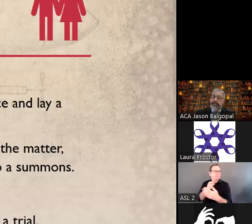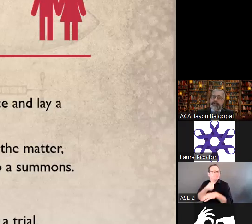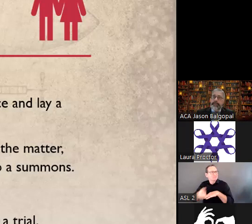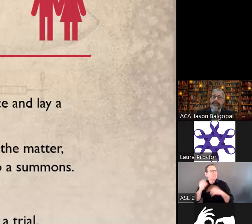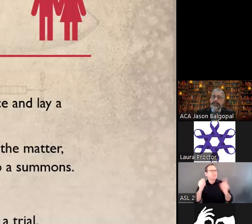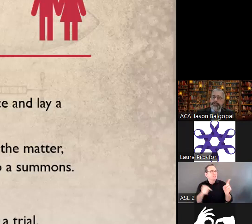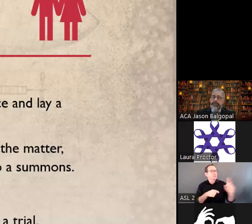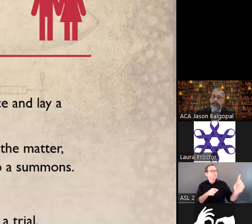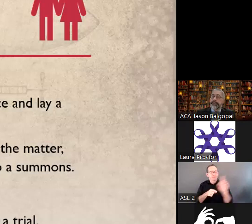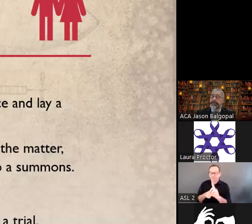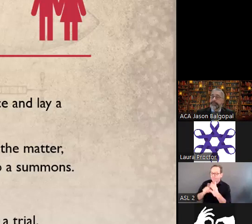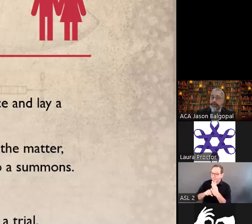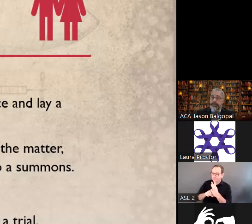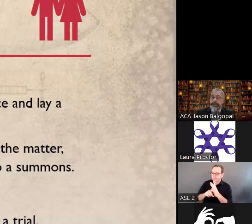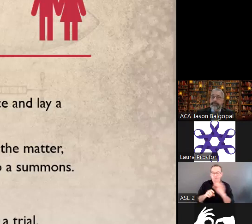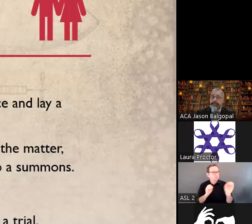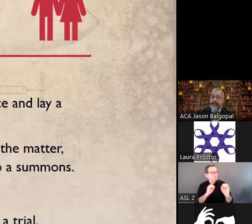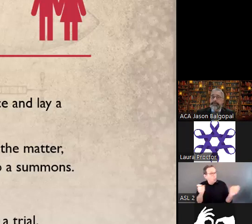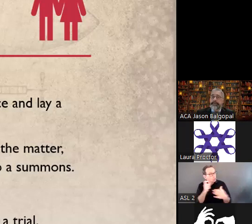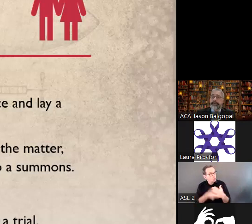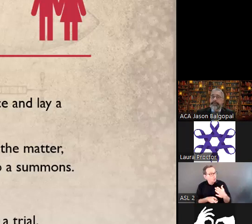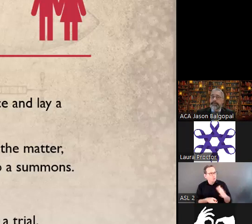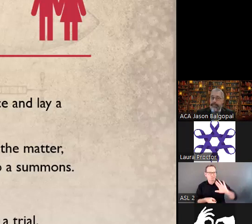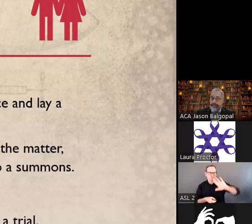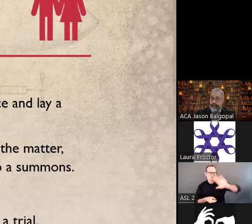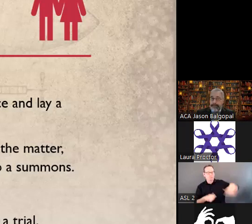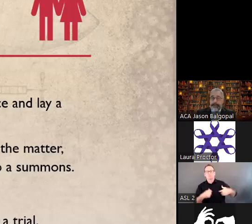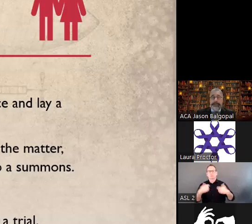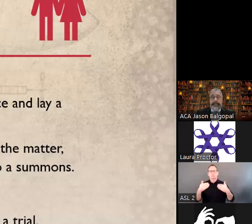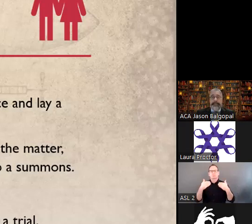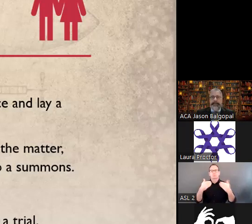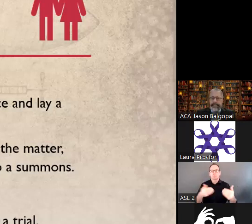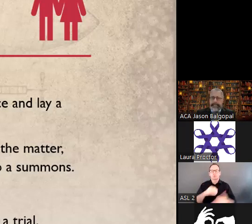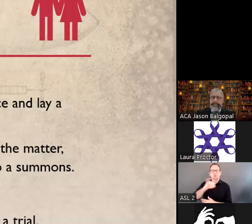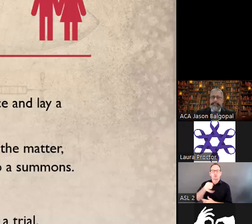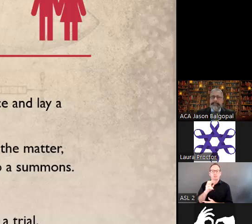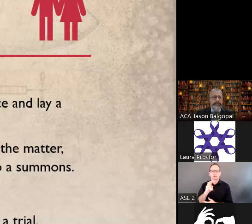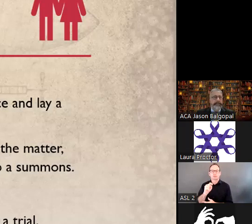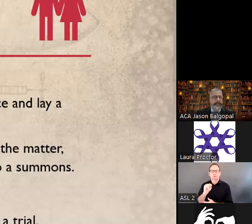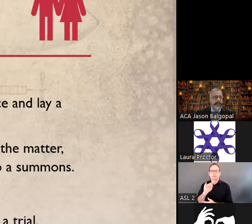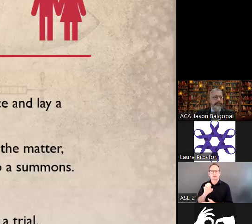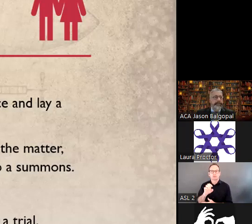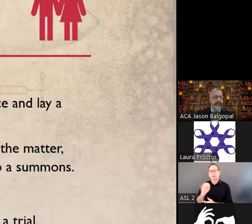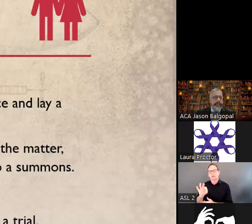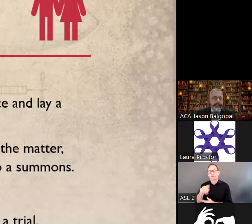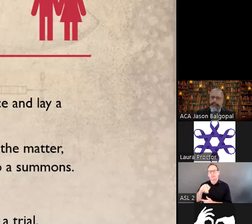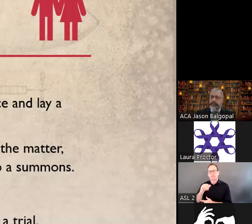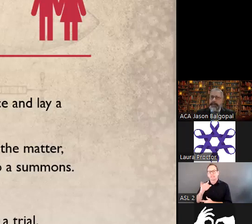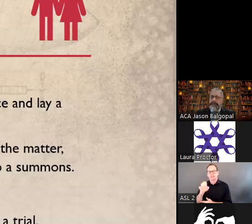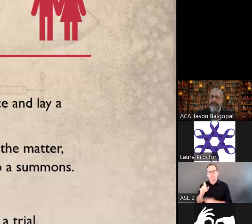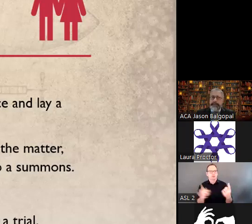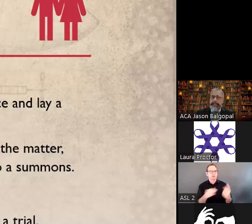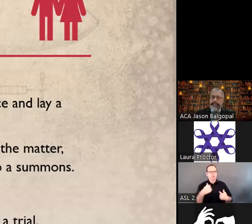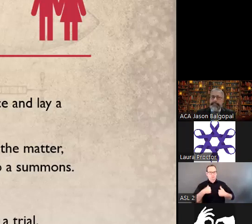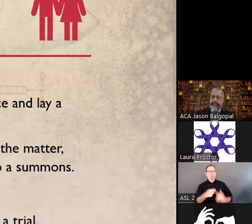that justice will have to determine whether it is appropriate to have the information laid. That is, does